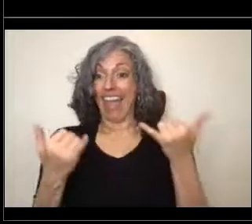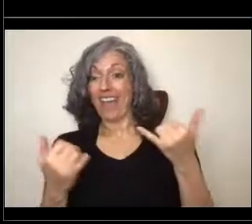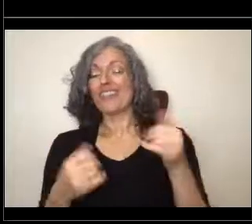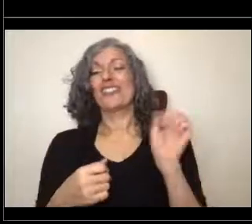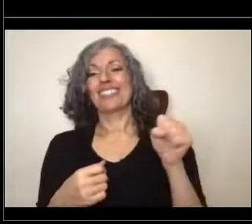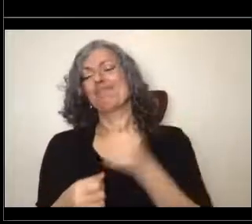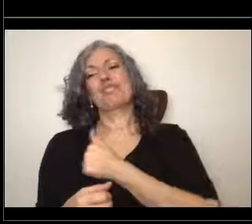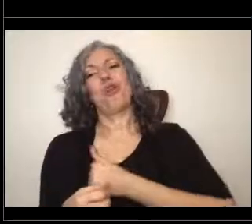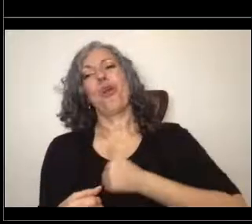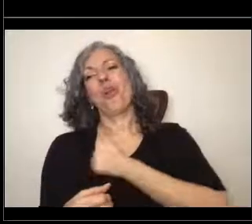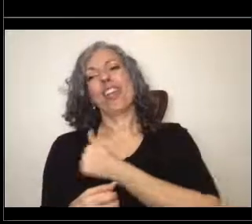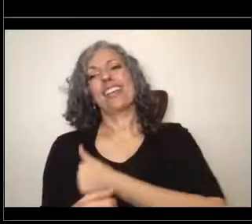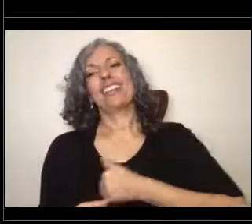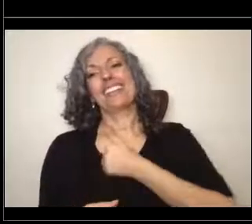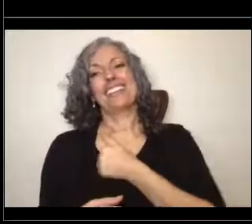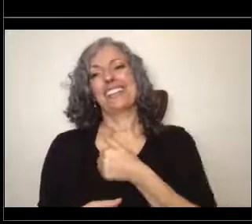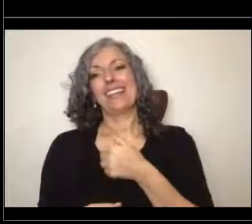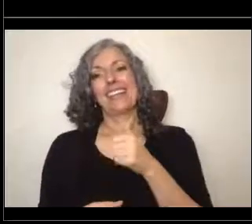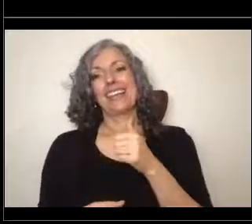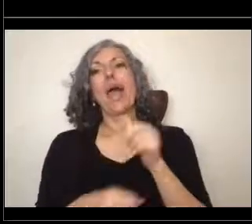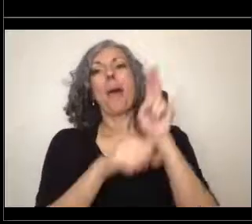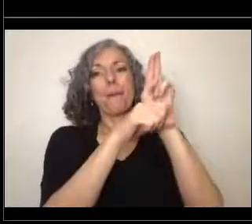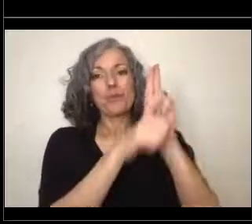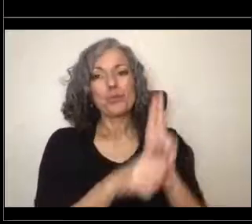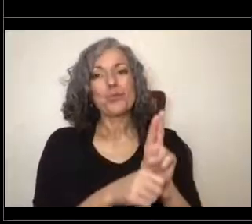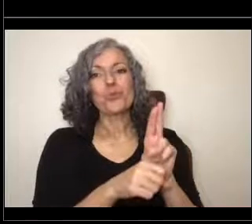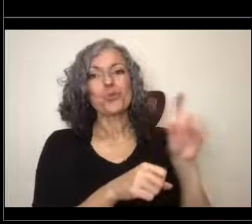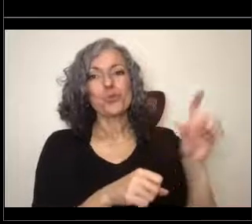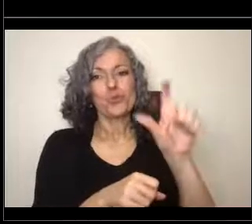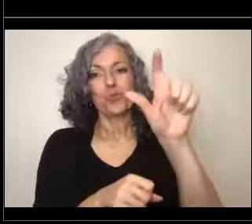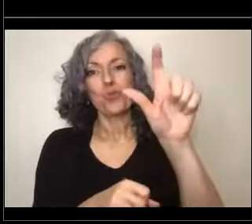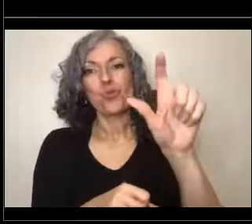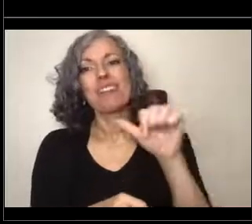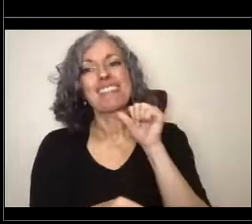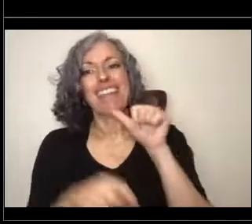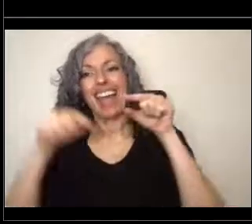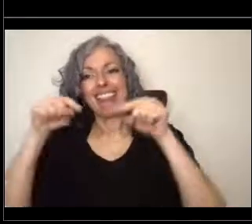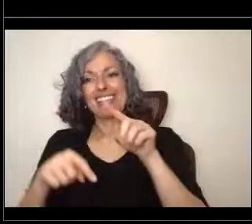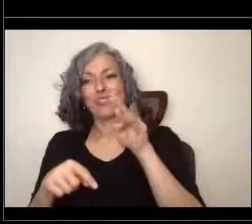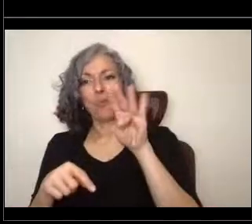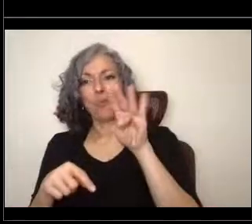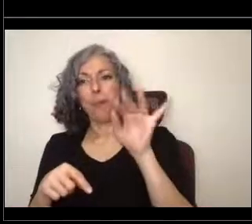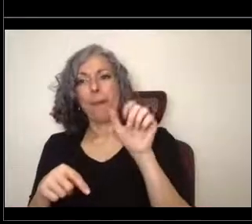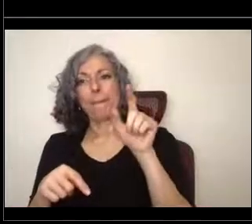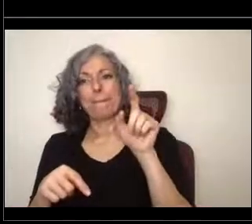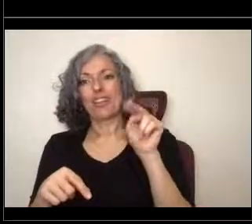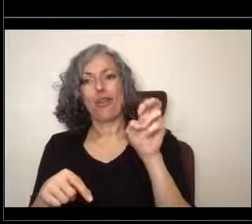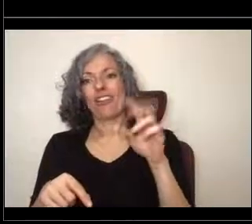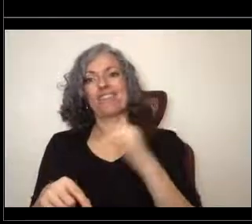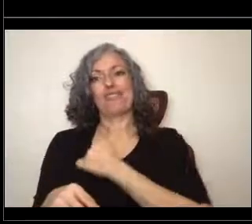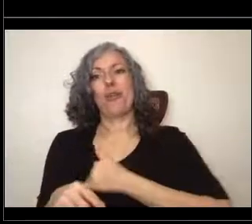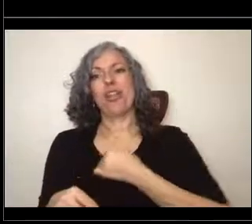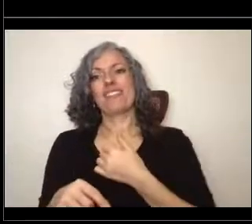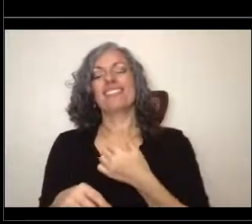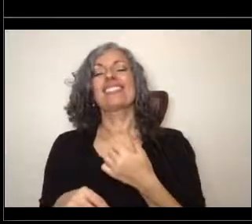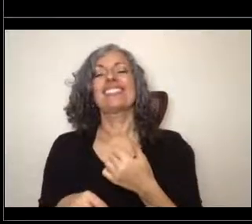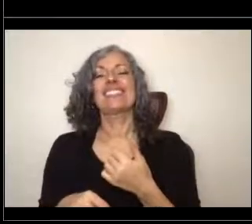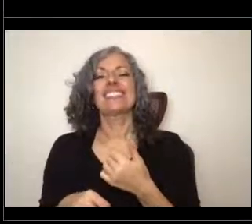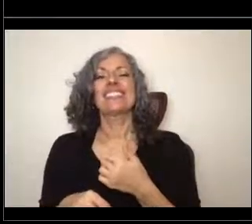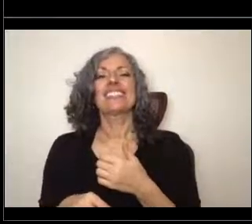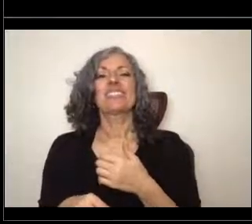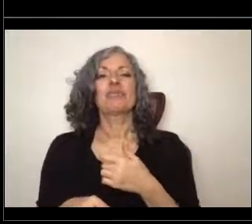sorry. I'm a Zoom guy, not a GoToMeeting guy. Sorry. Bill Higgins with the California Association of Councils of Governments,